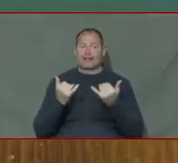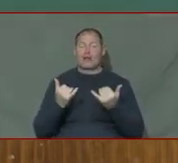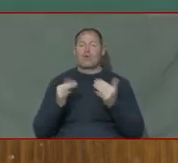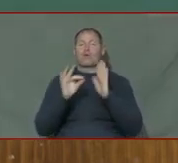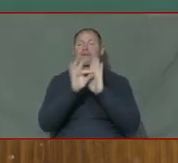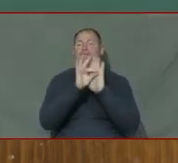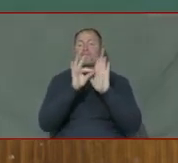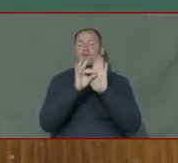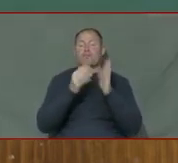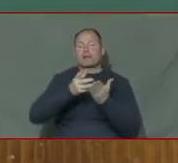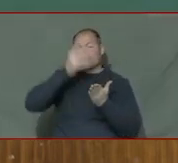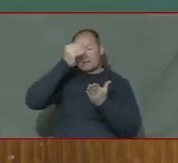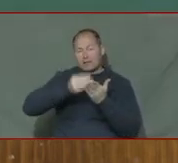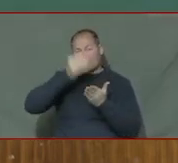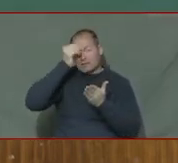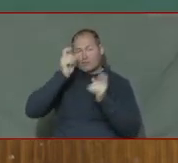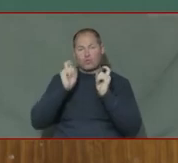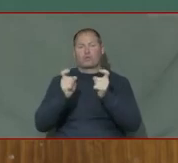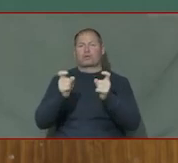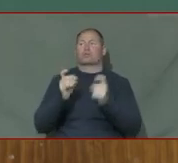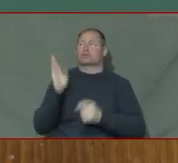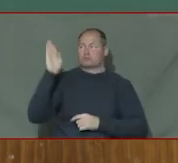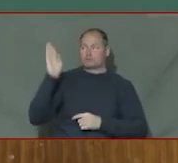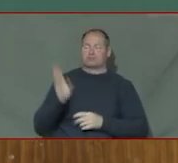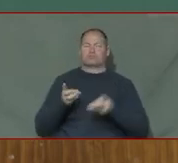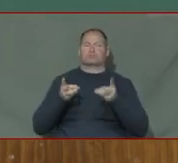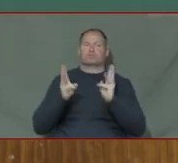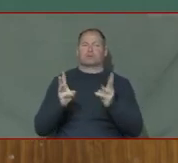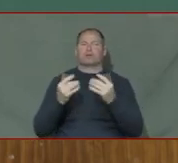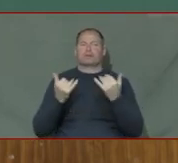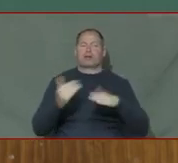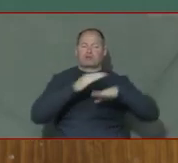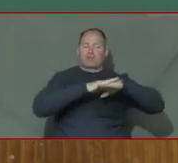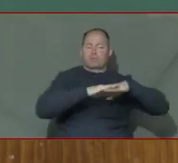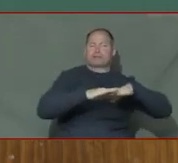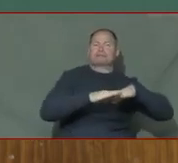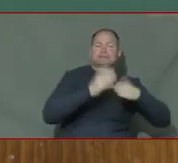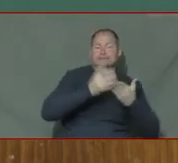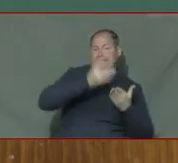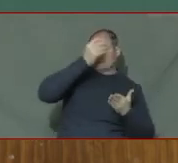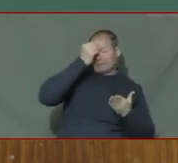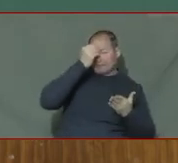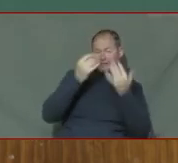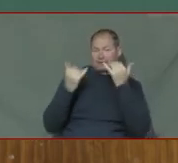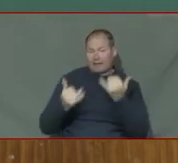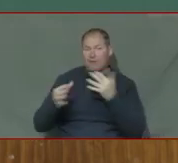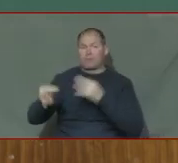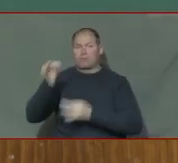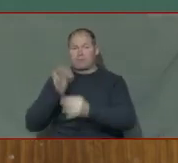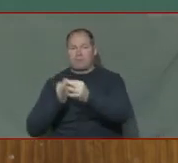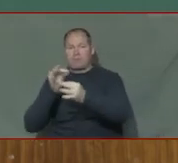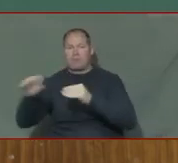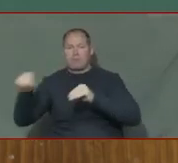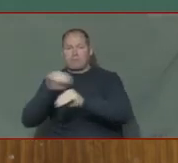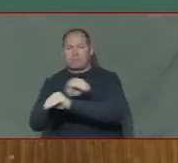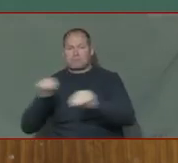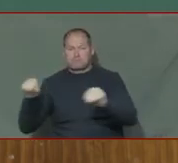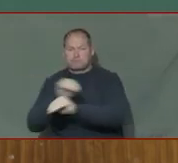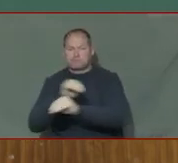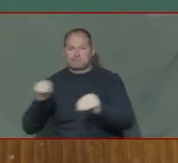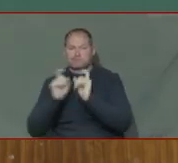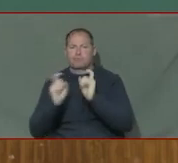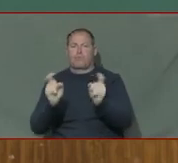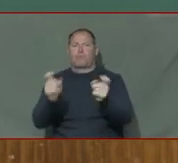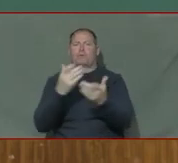formulas. Use the generic formulas and replace it with the primary school formulas, and you will find the volume and the surface area of the right